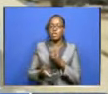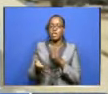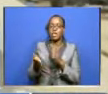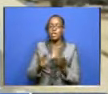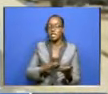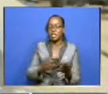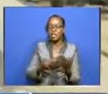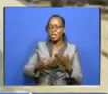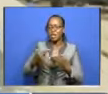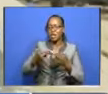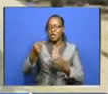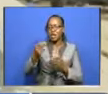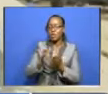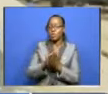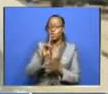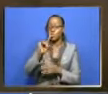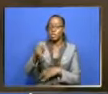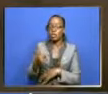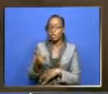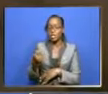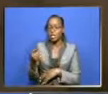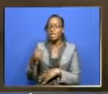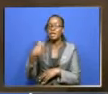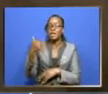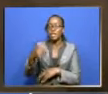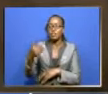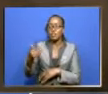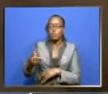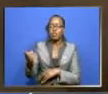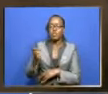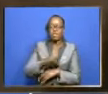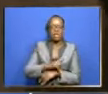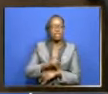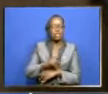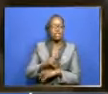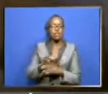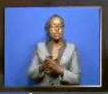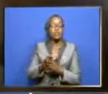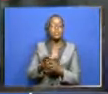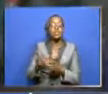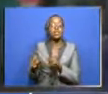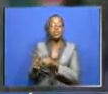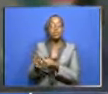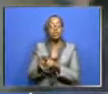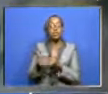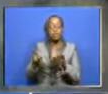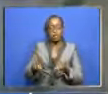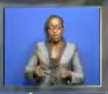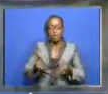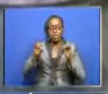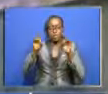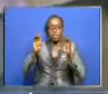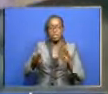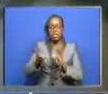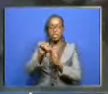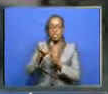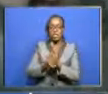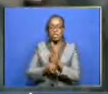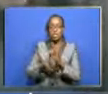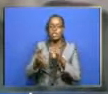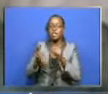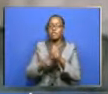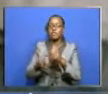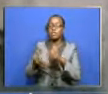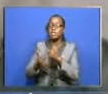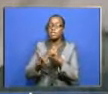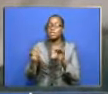been rising by at least 1,000 a day for 8 days straight. Meanwhile, Australia's state of Victoria has reported 76 new cases